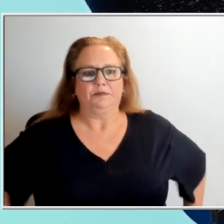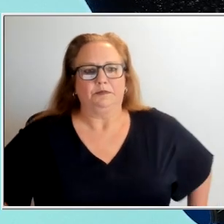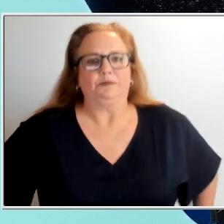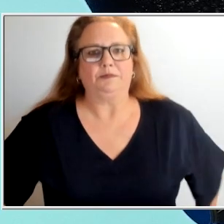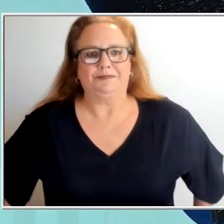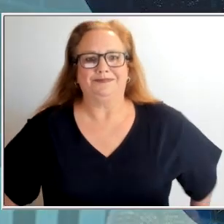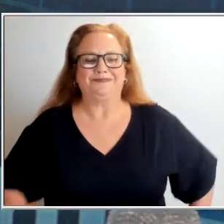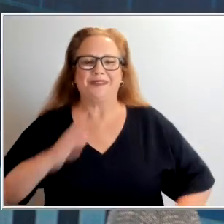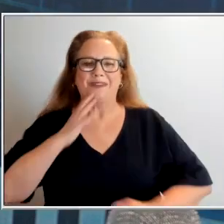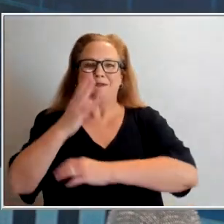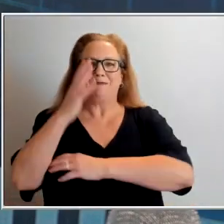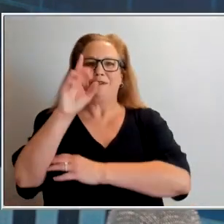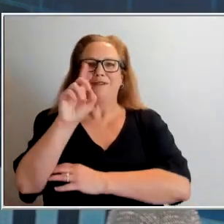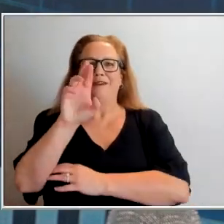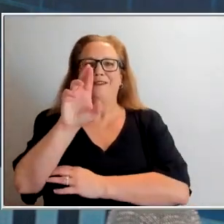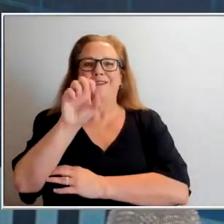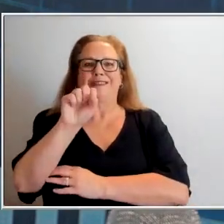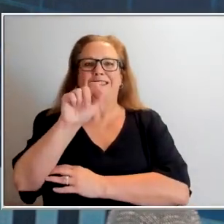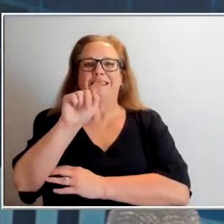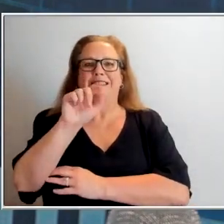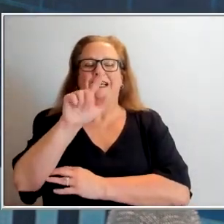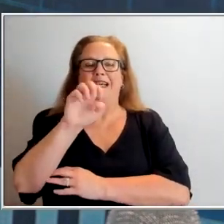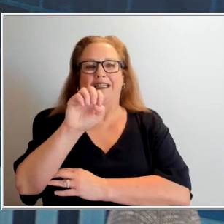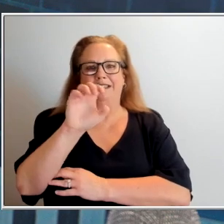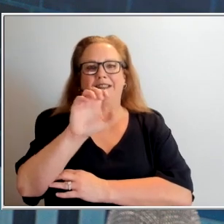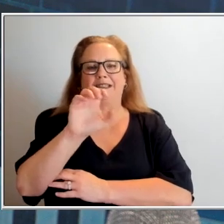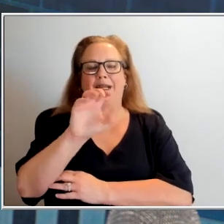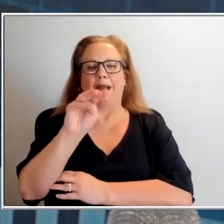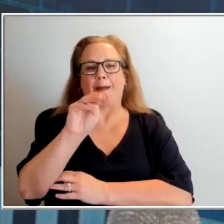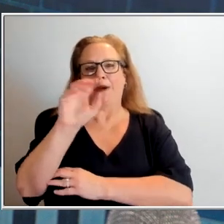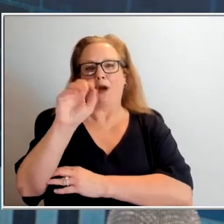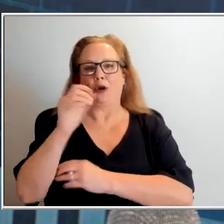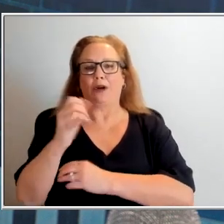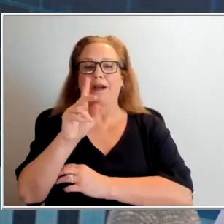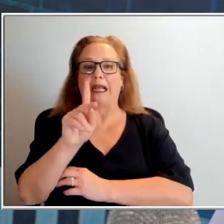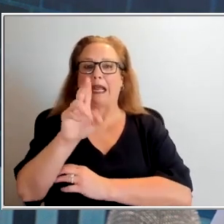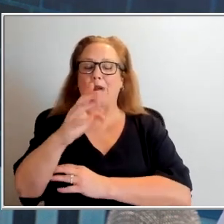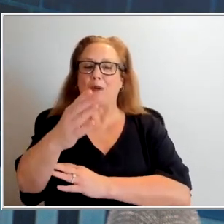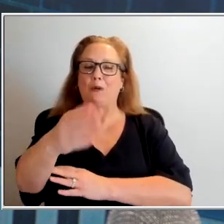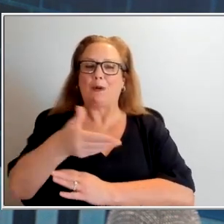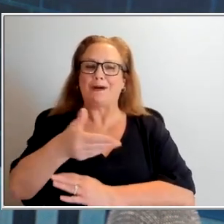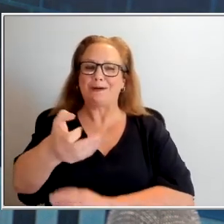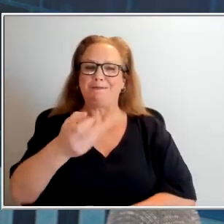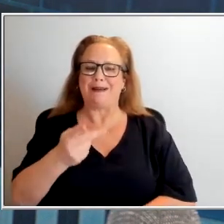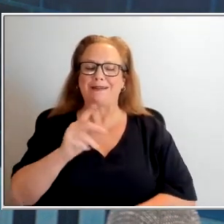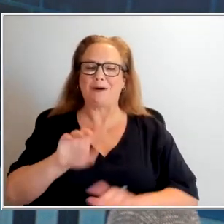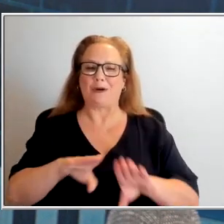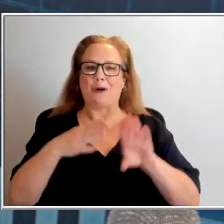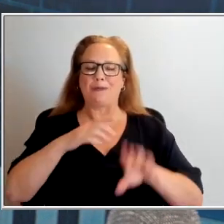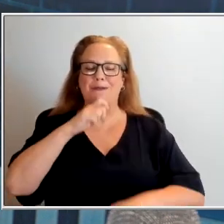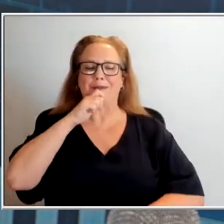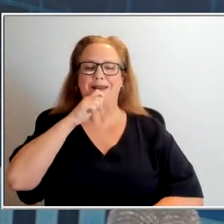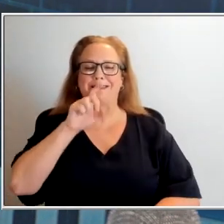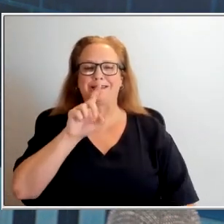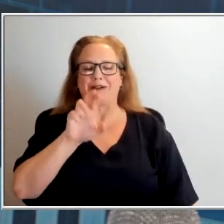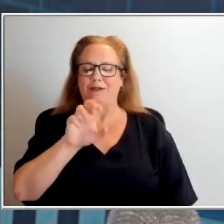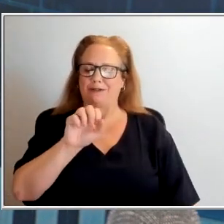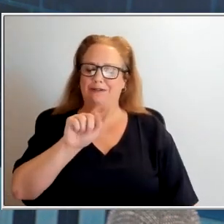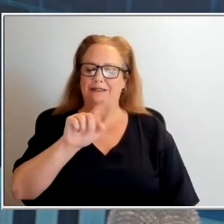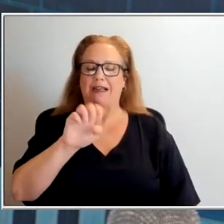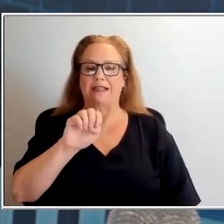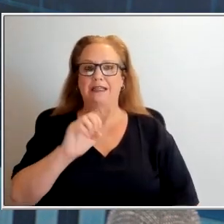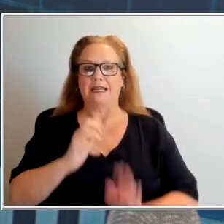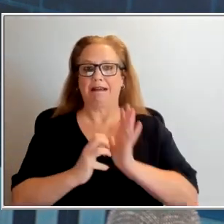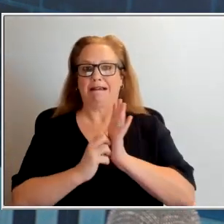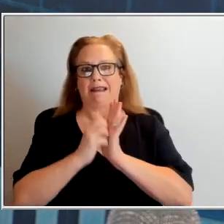Hey, good morning. I'm Dr. Steve Stites, Chief Medical Officer here at the University of Kansas Health System. Welcome back to Open Mics with Dr. Stites. Cancer treatment